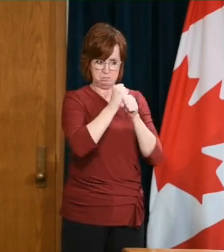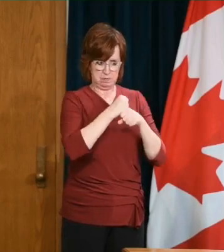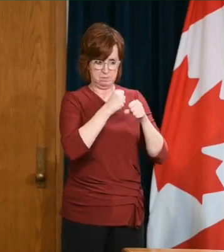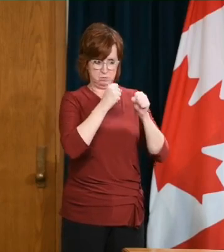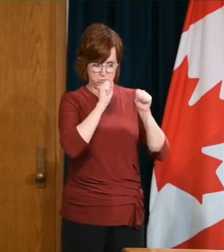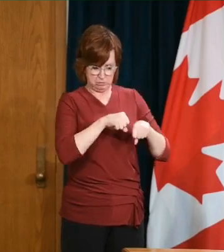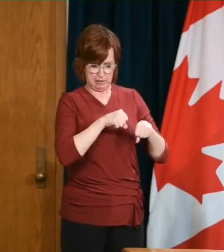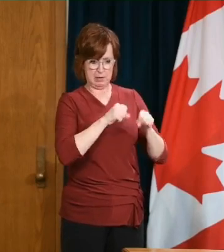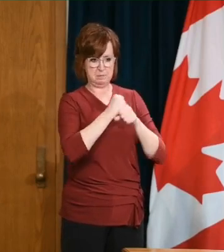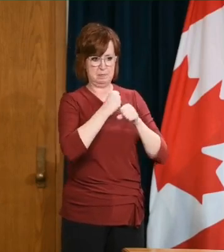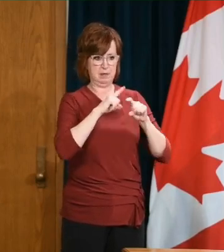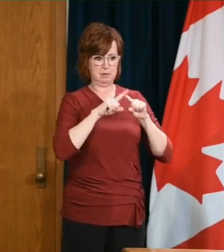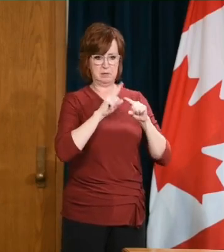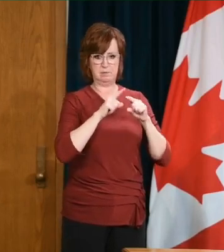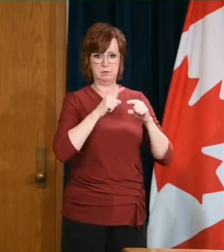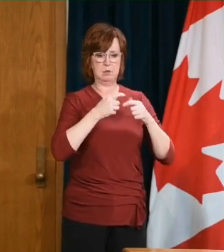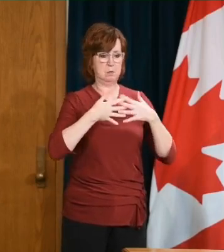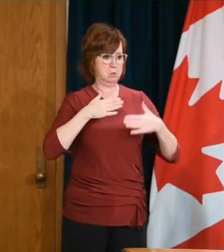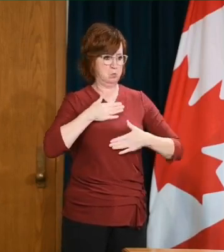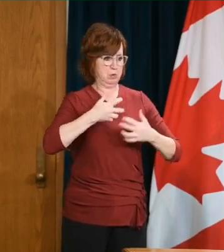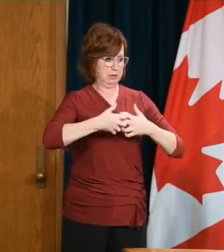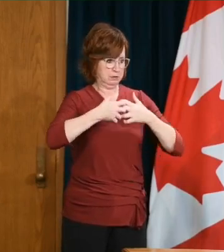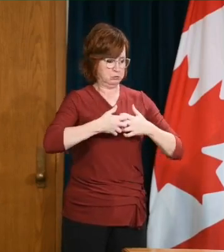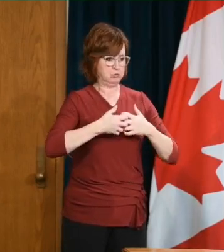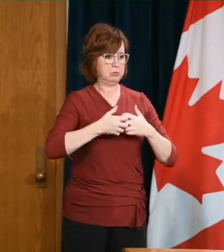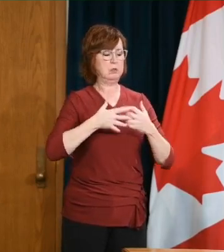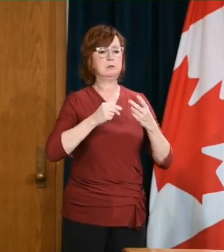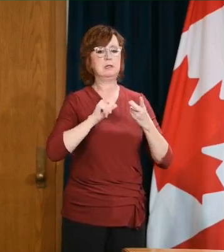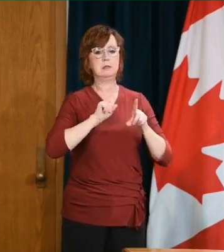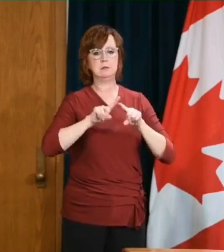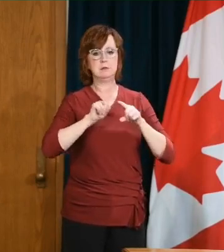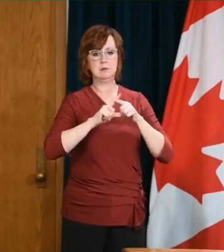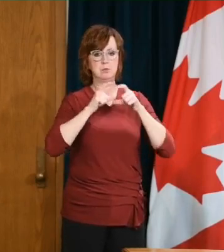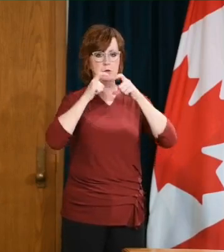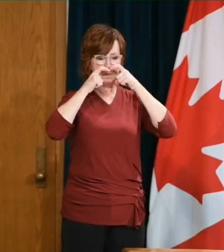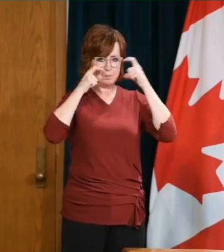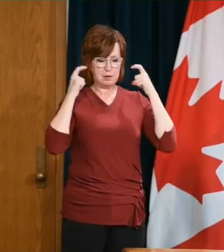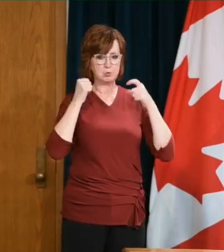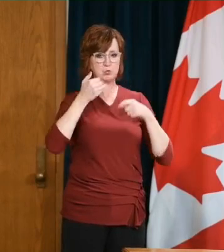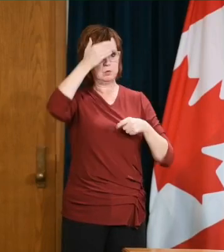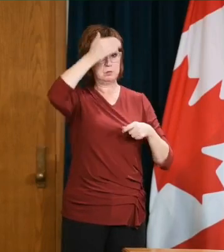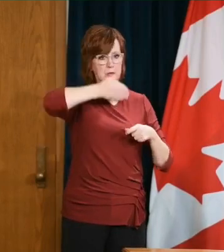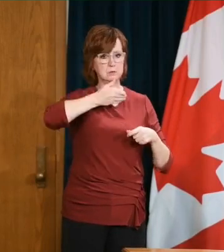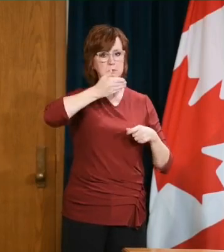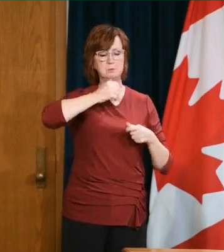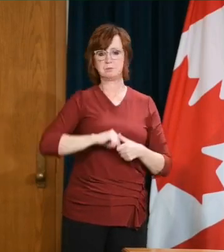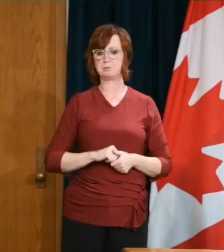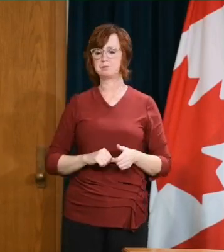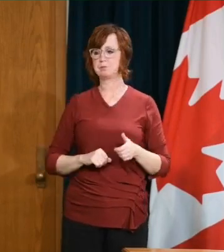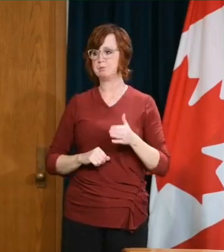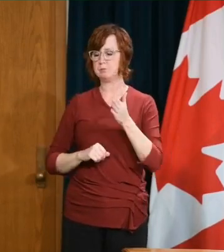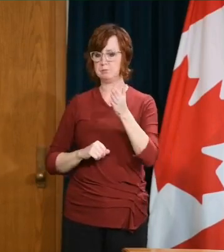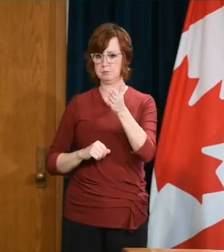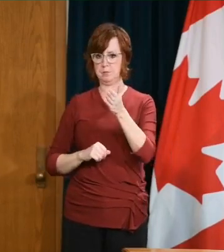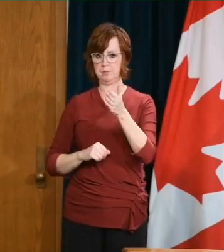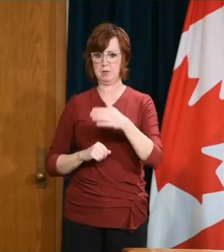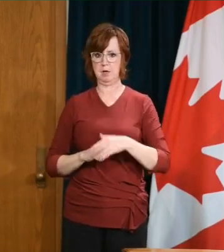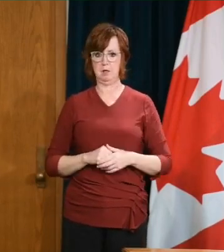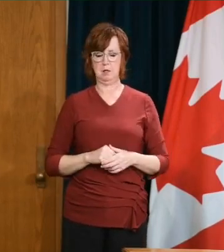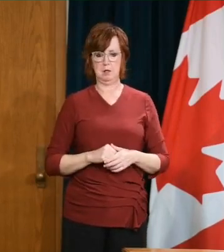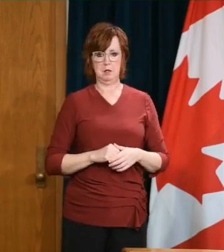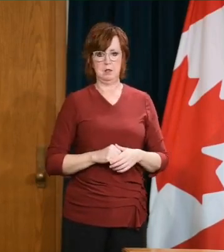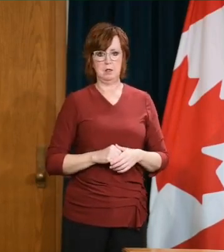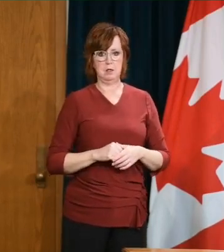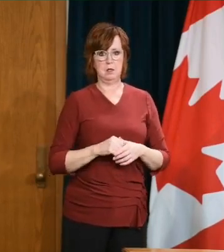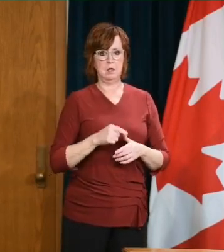ventilators and such. Follow up? Talking to the premiers you did yesterday, have you offered up any of Saskatchewan's ICU beds or any